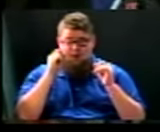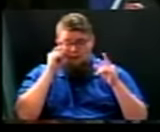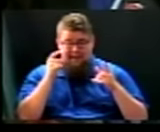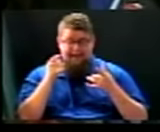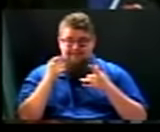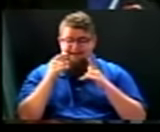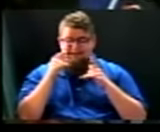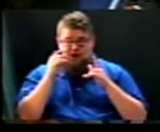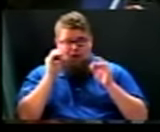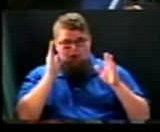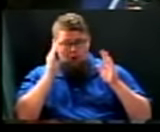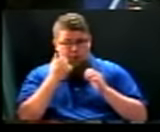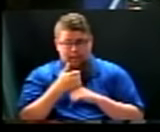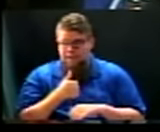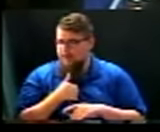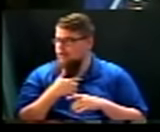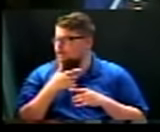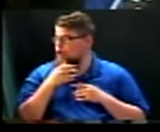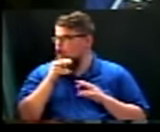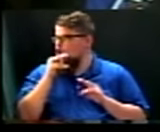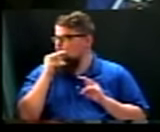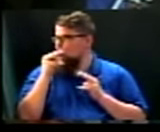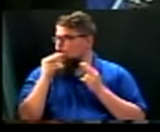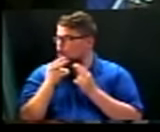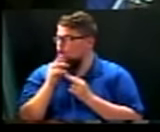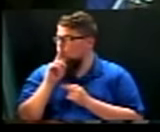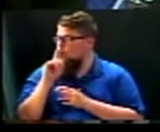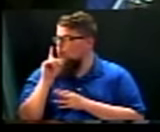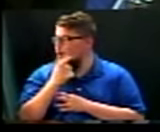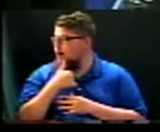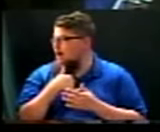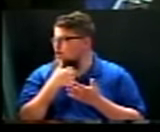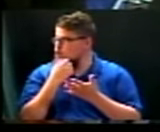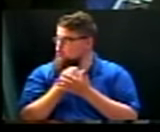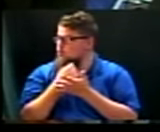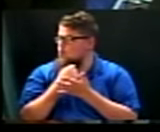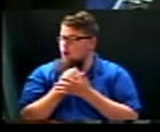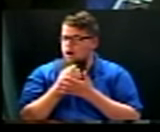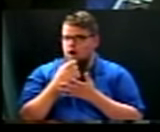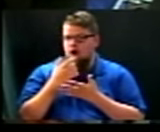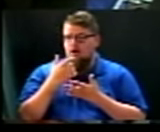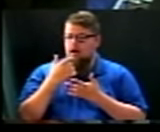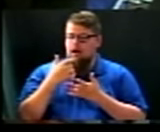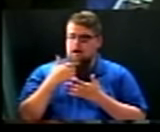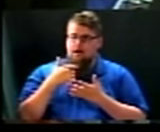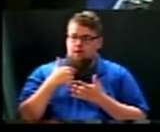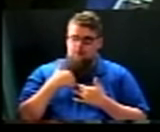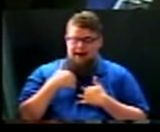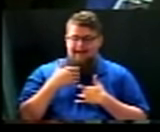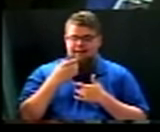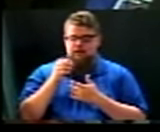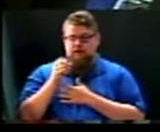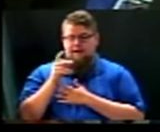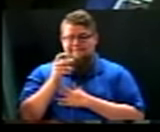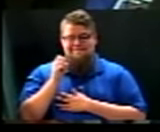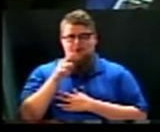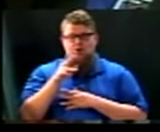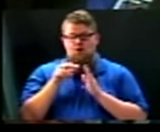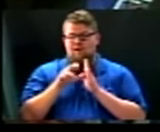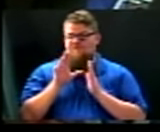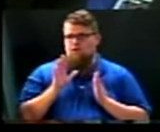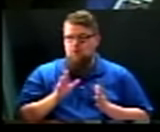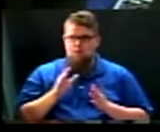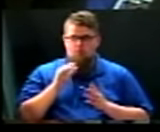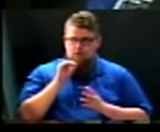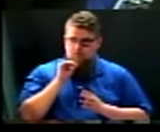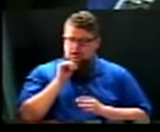me, to look at where I scored, where I got scored and where I had a peer reviewer. We're not going to go